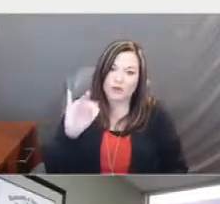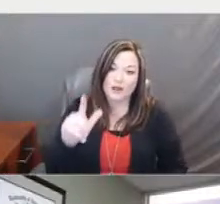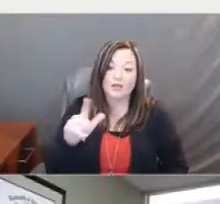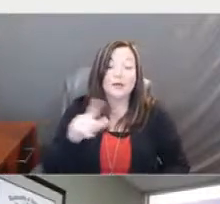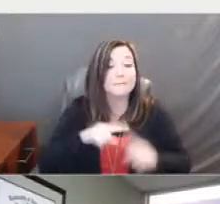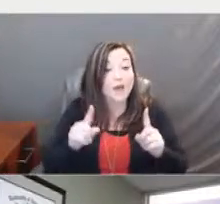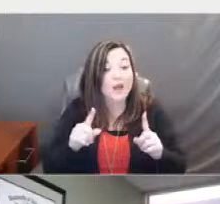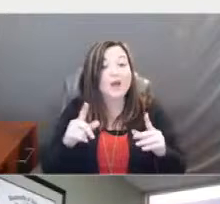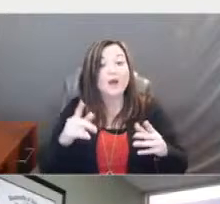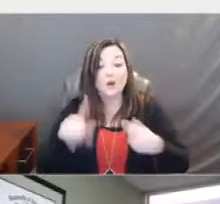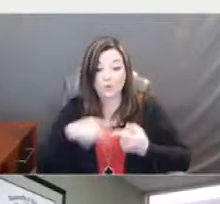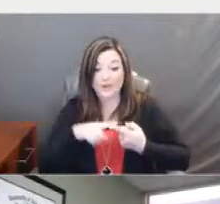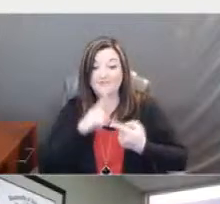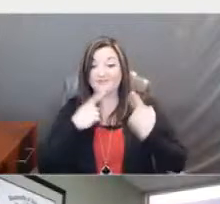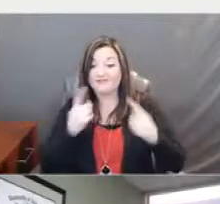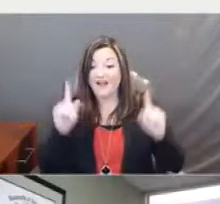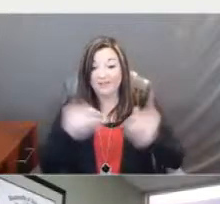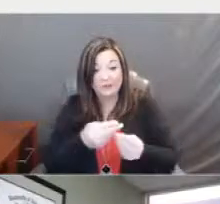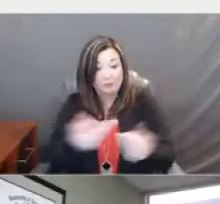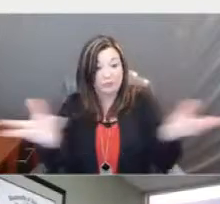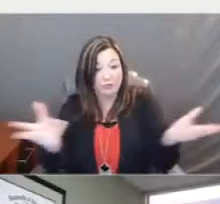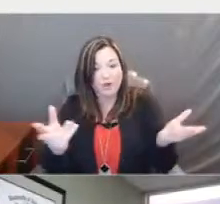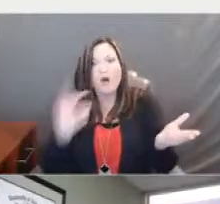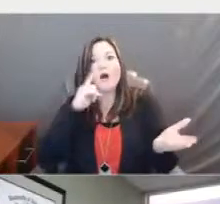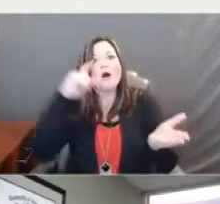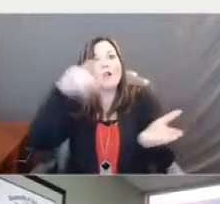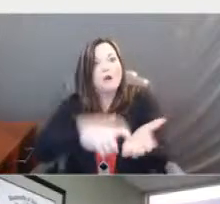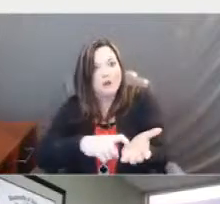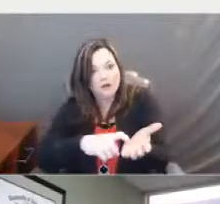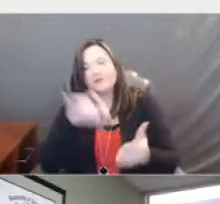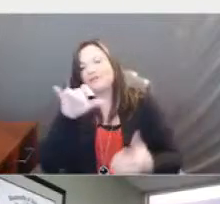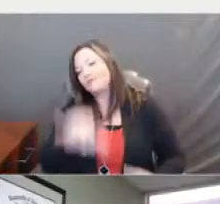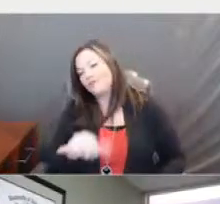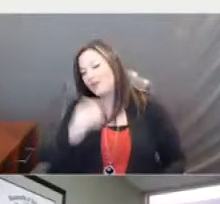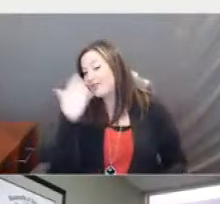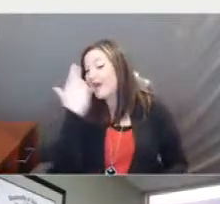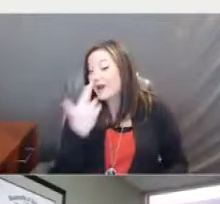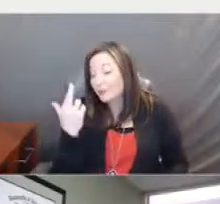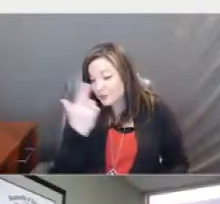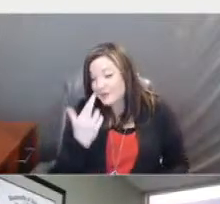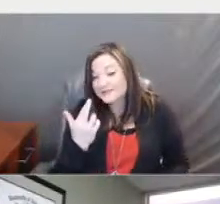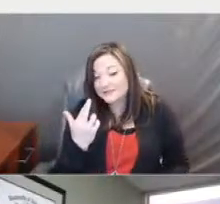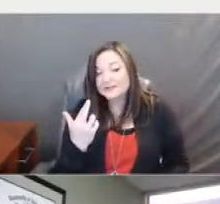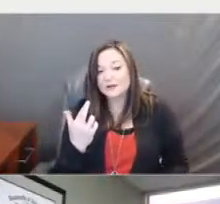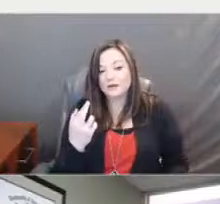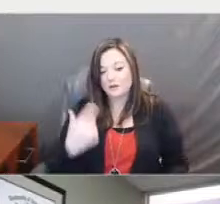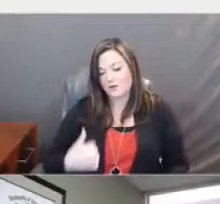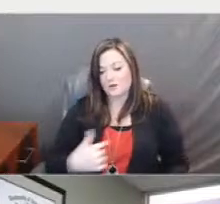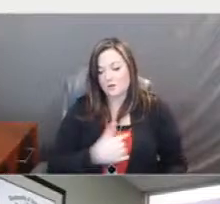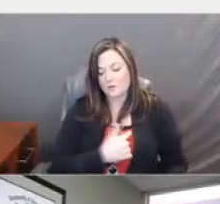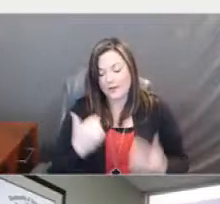that. And for those reasons, we have very